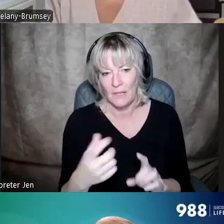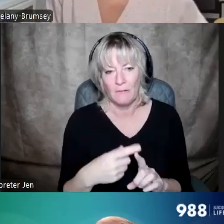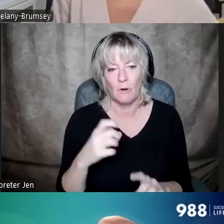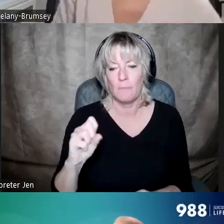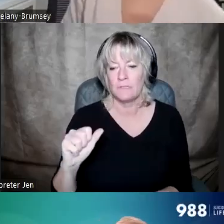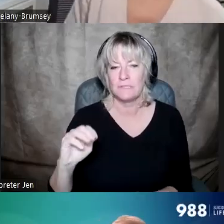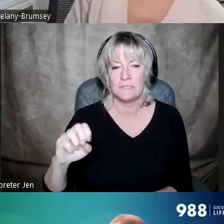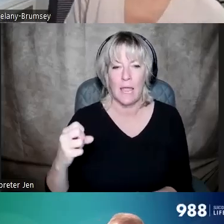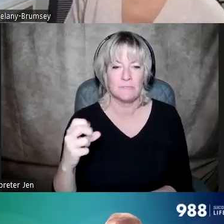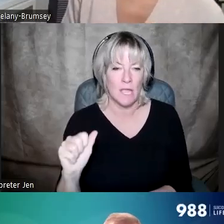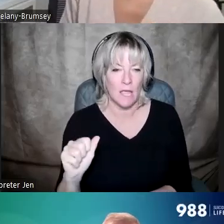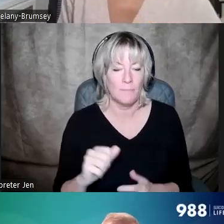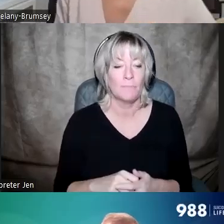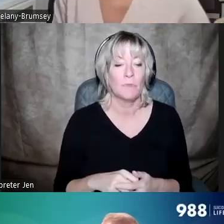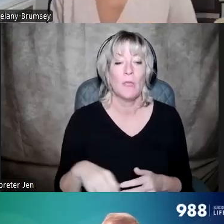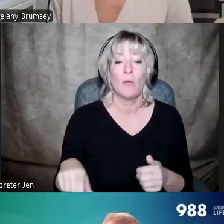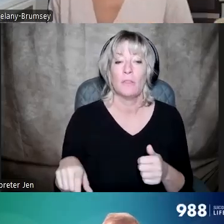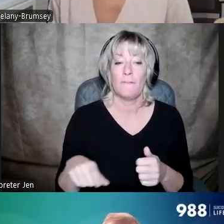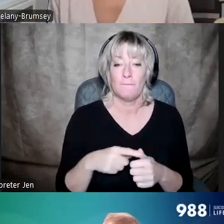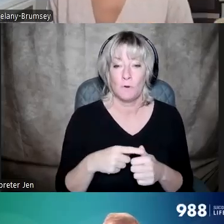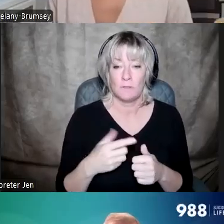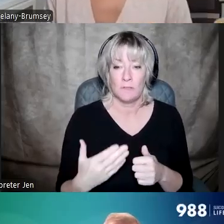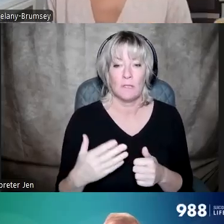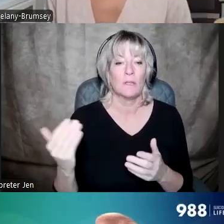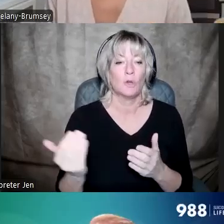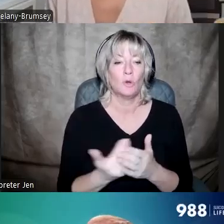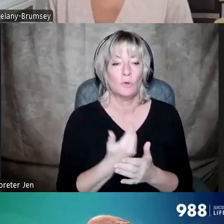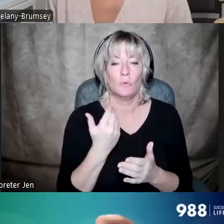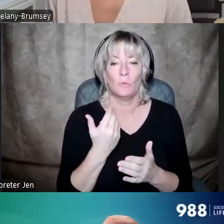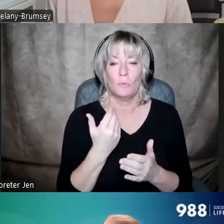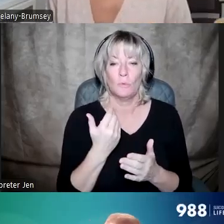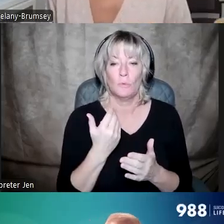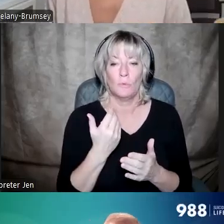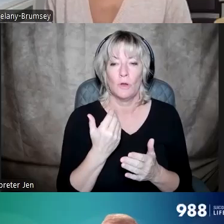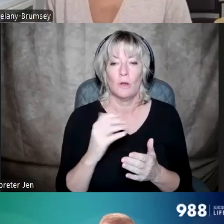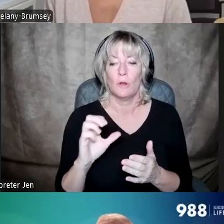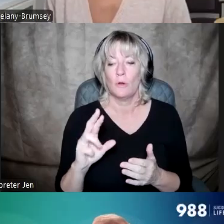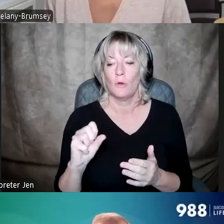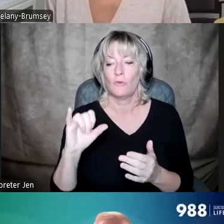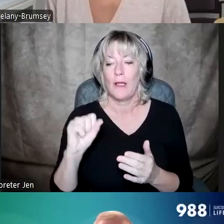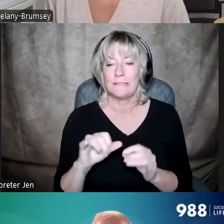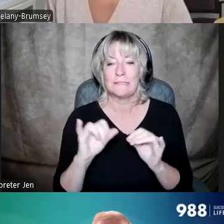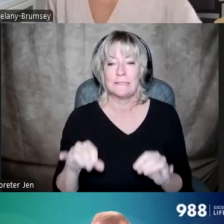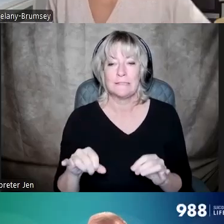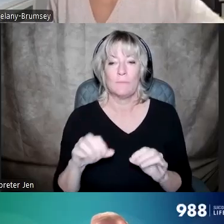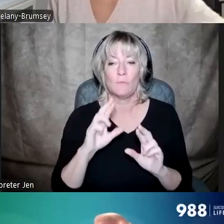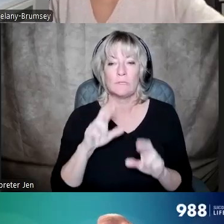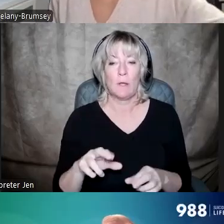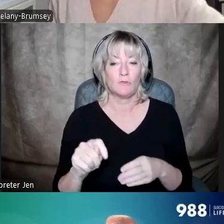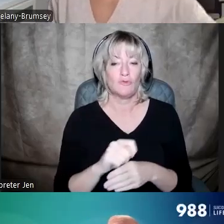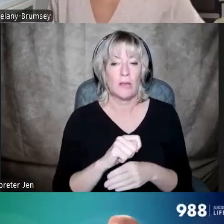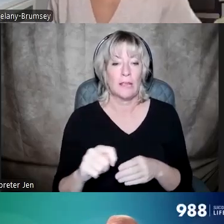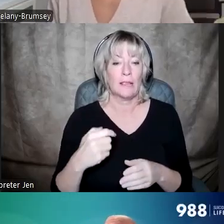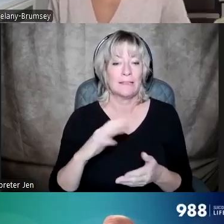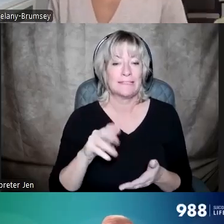SAMHSA. One is that our new, our Crisis Systems Response Training and Technical Assistance Center has a new